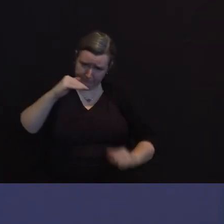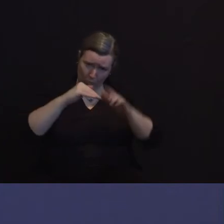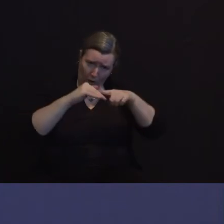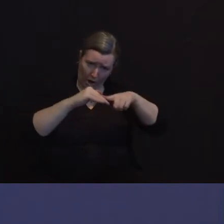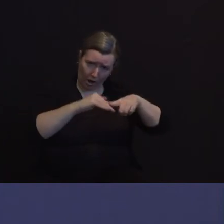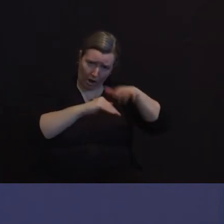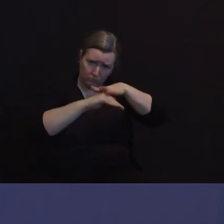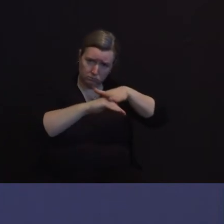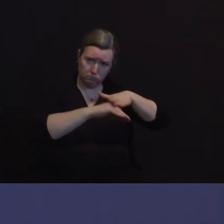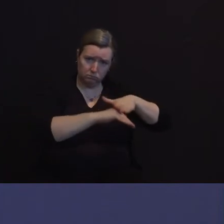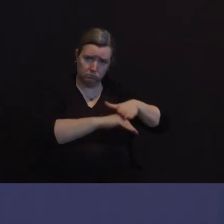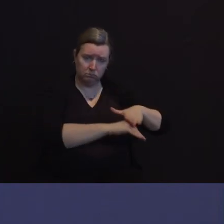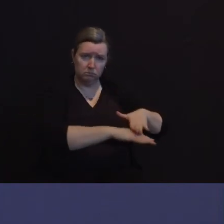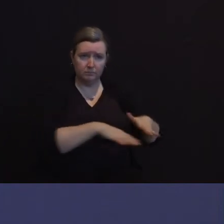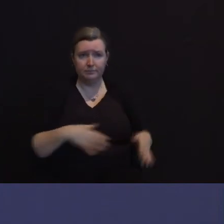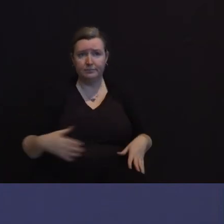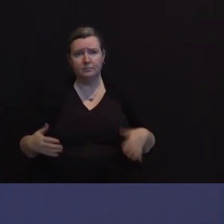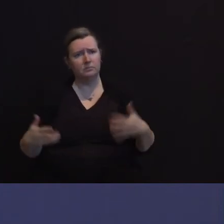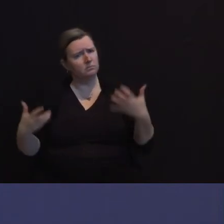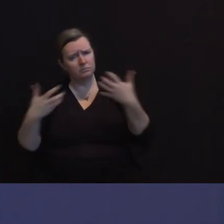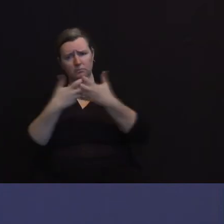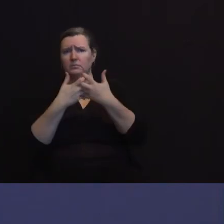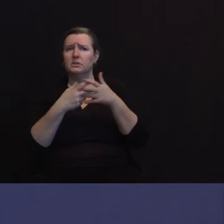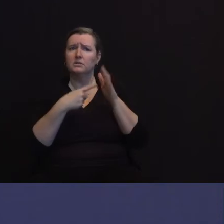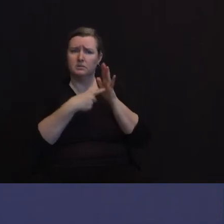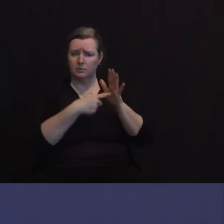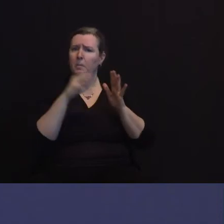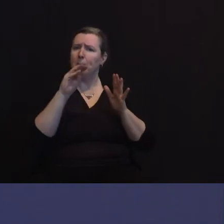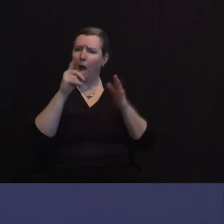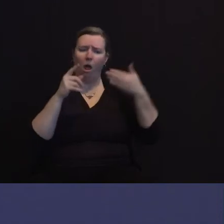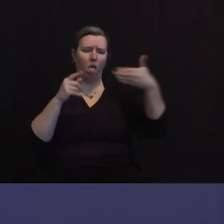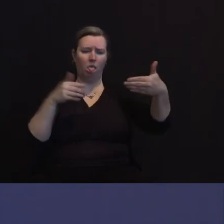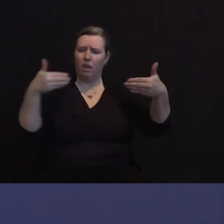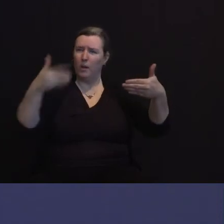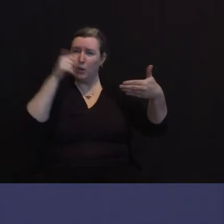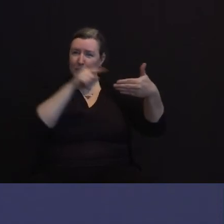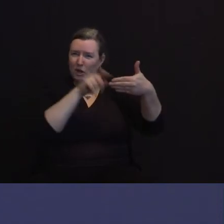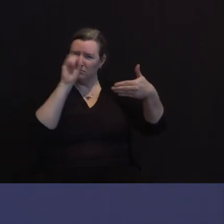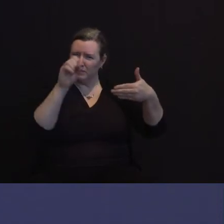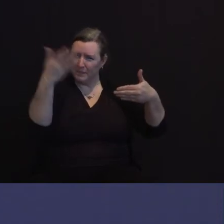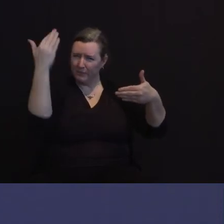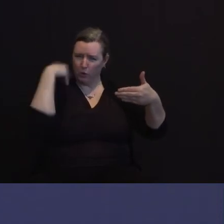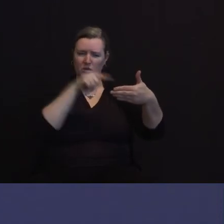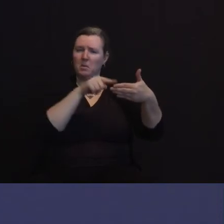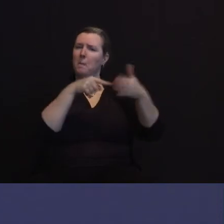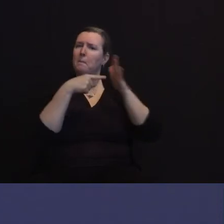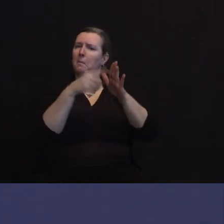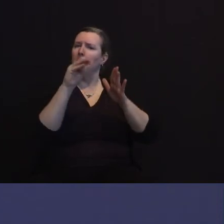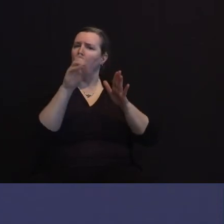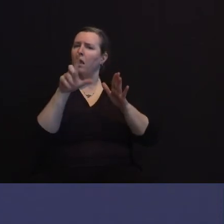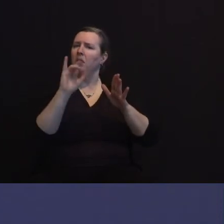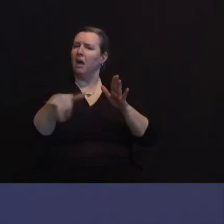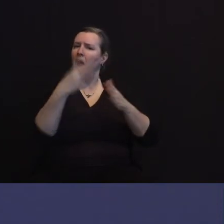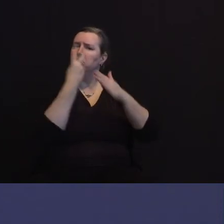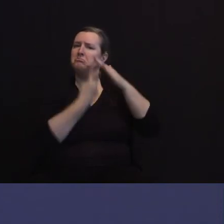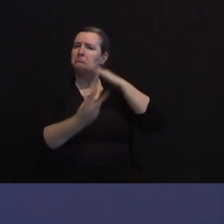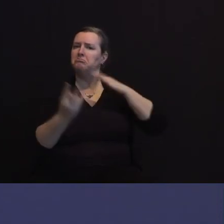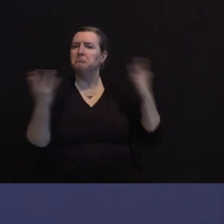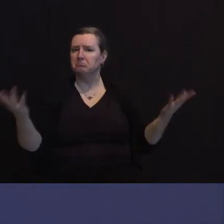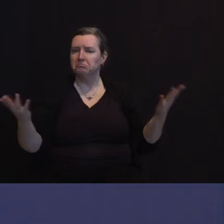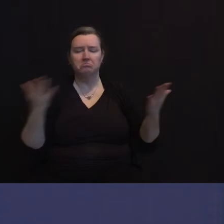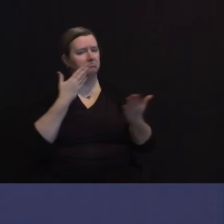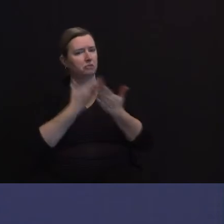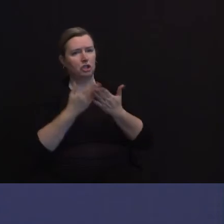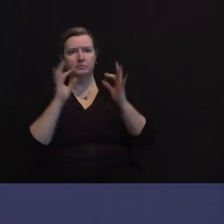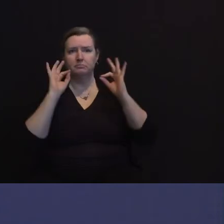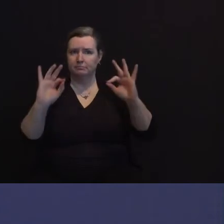that has been guiding you and Eddie and colleagues. That's a positive in our favor.